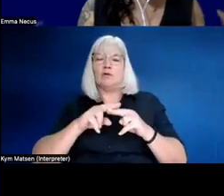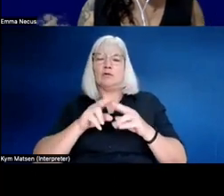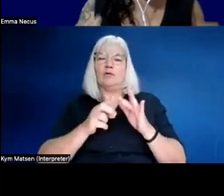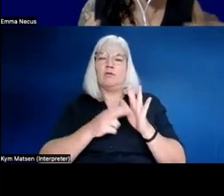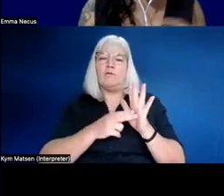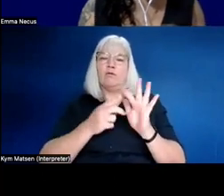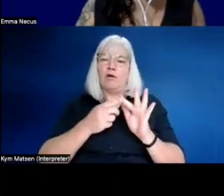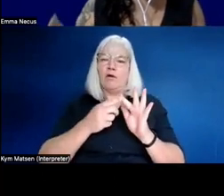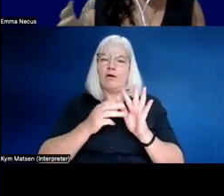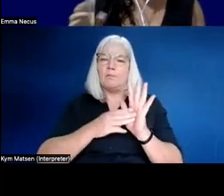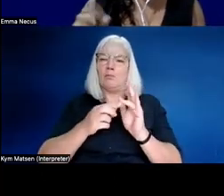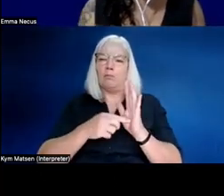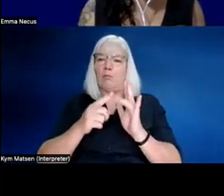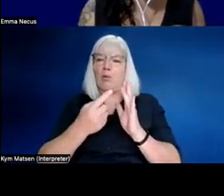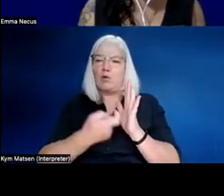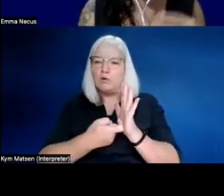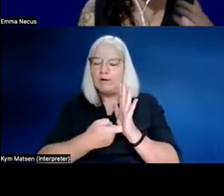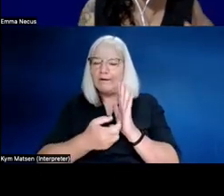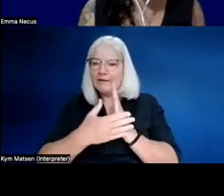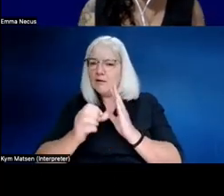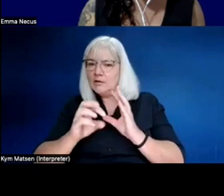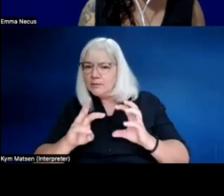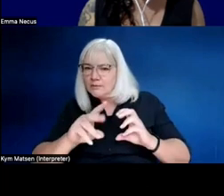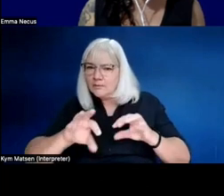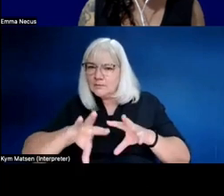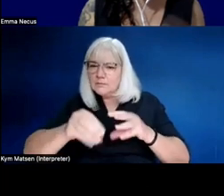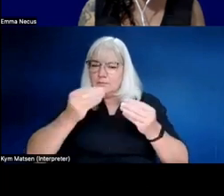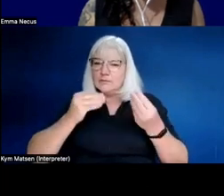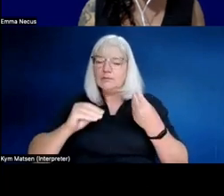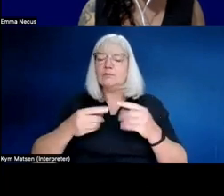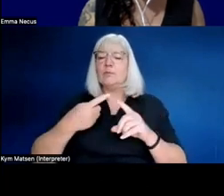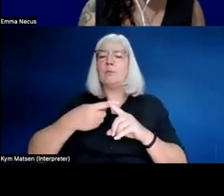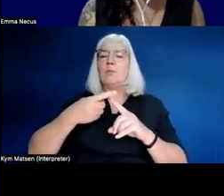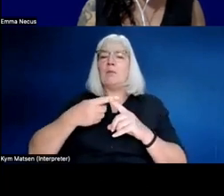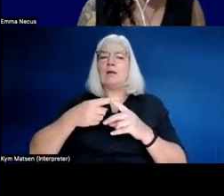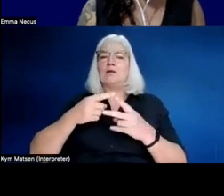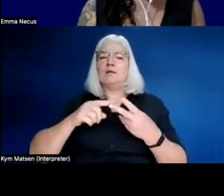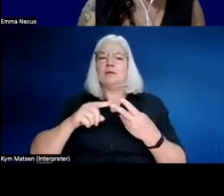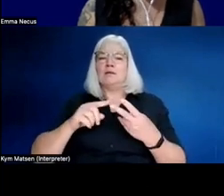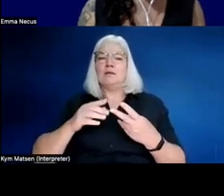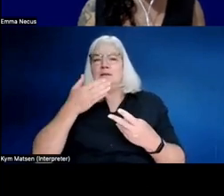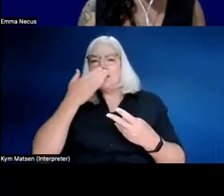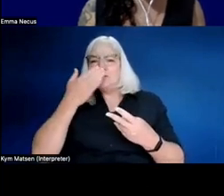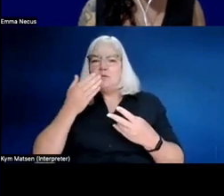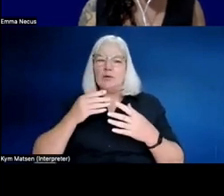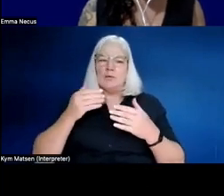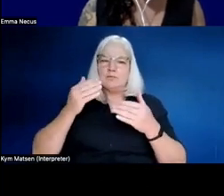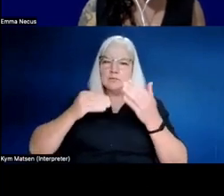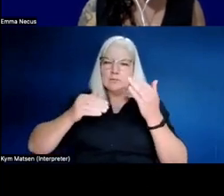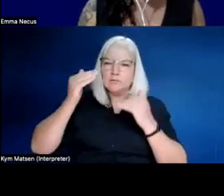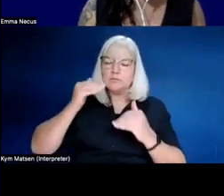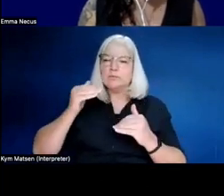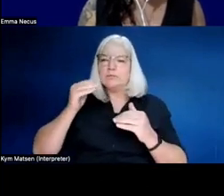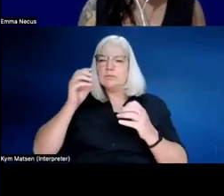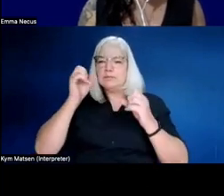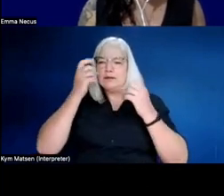how all the different senses and the child's body works together to regulate and respond to stimulus.